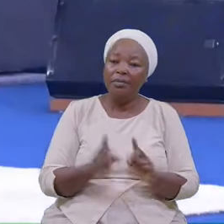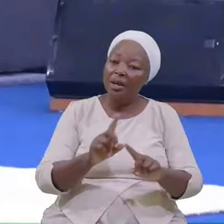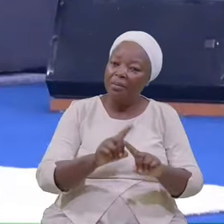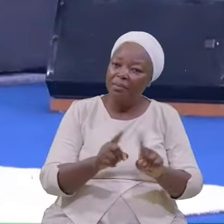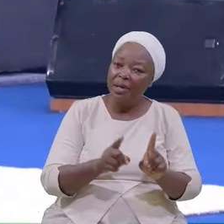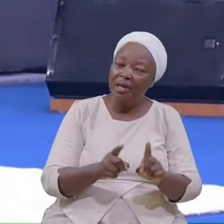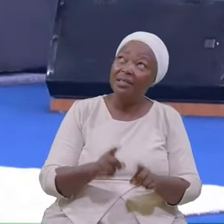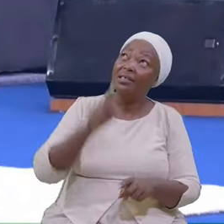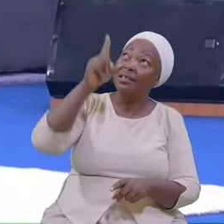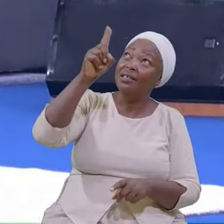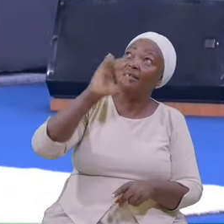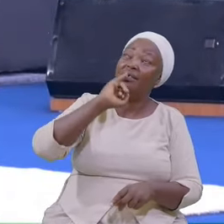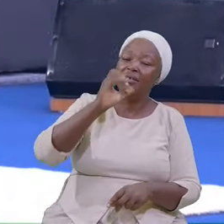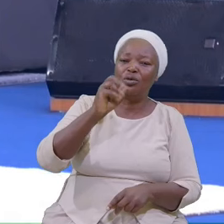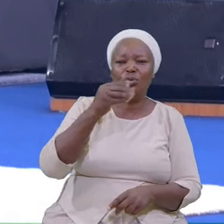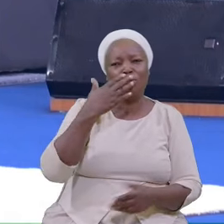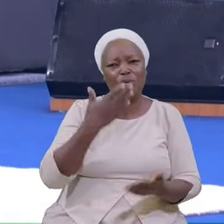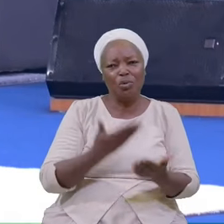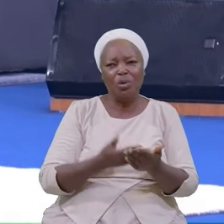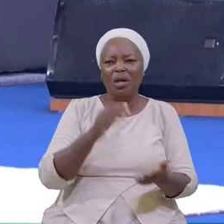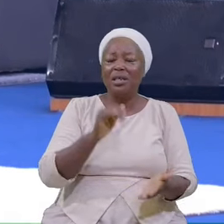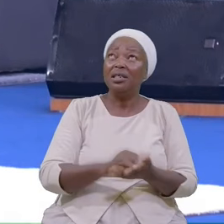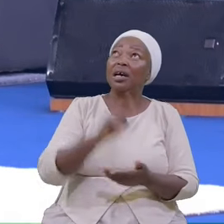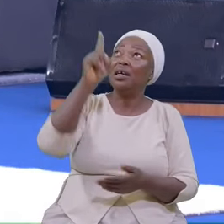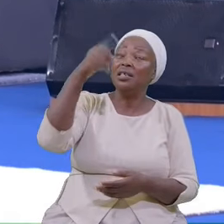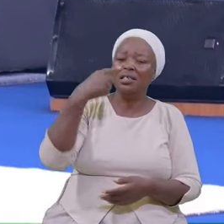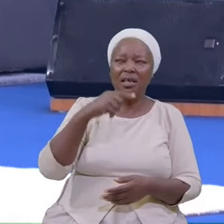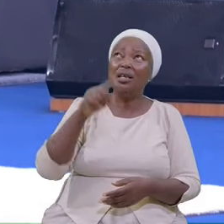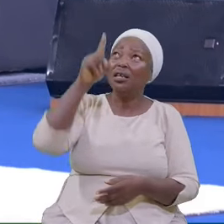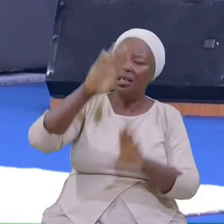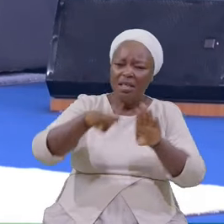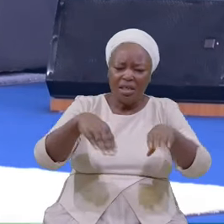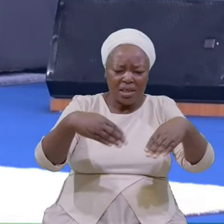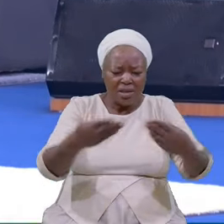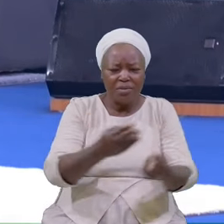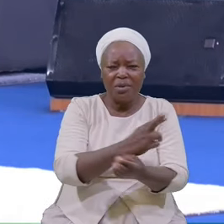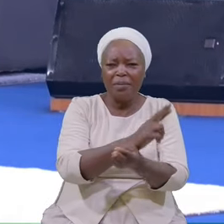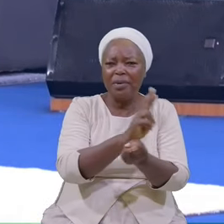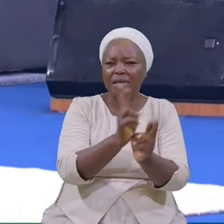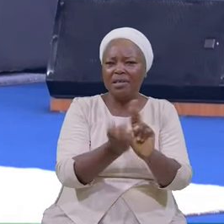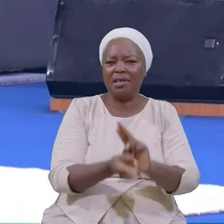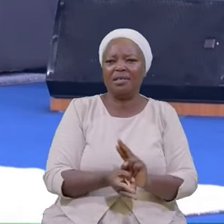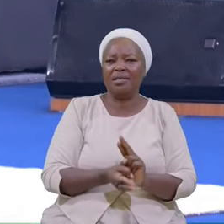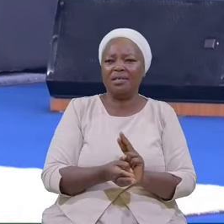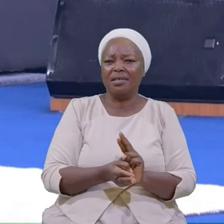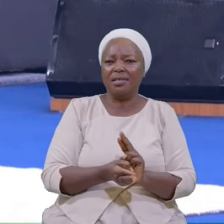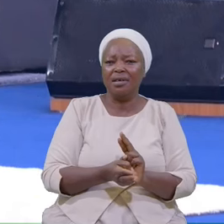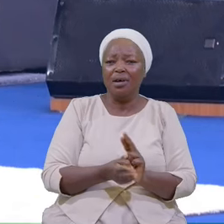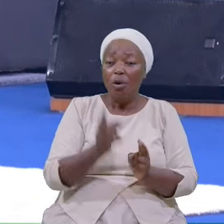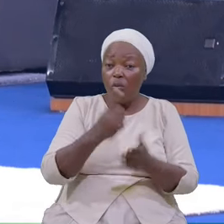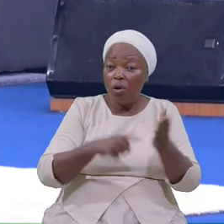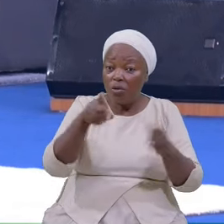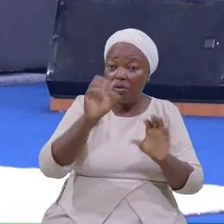so good. Dieu est si bon. He says he gives repentance. Et dit qu'il donne la repentance. What you cannot do